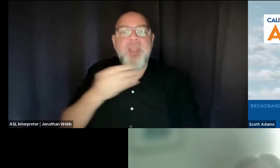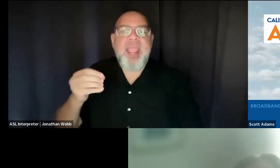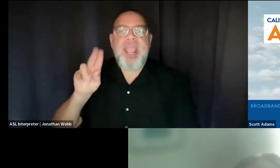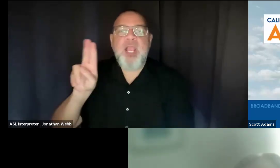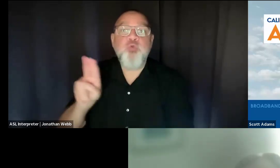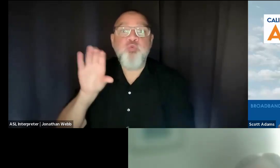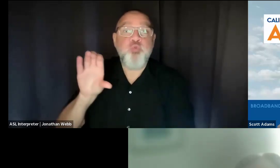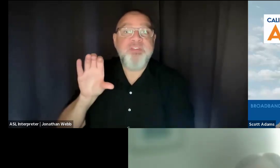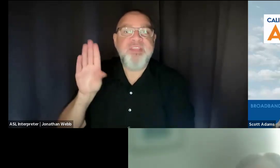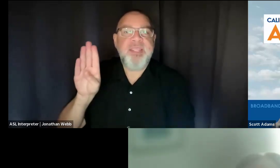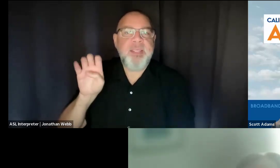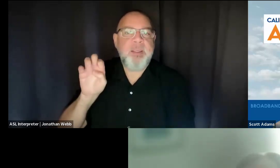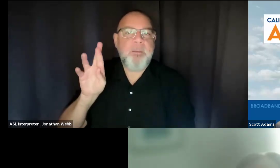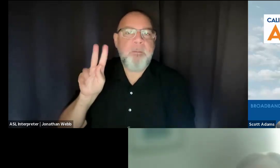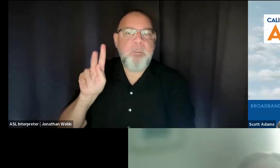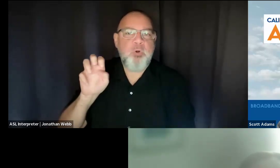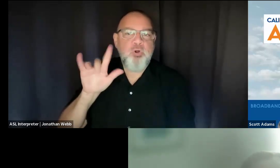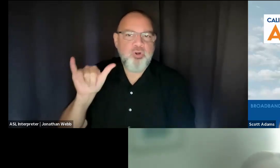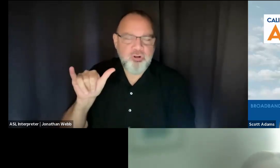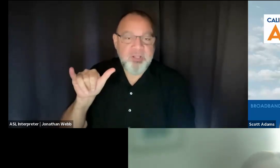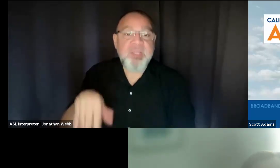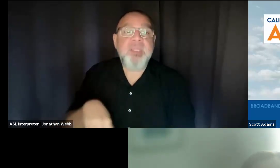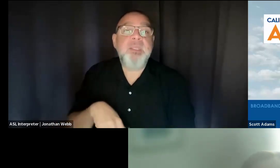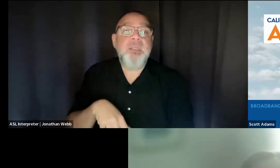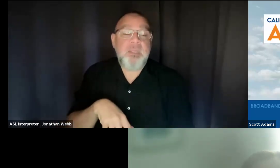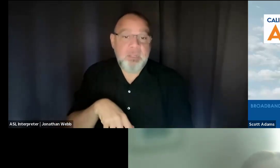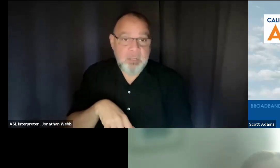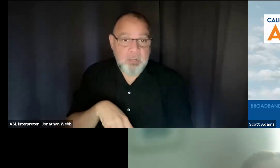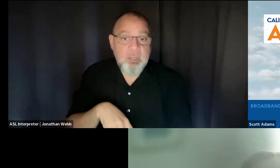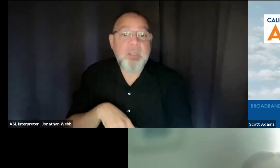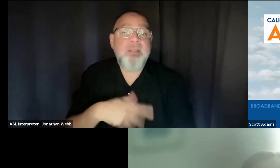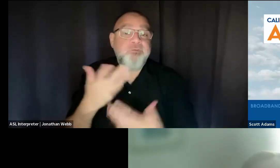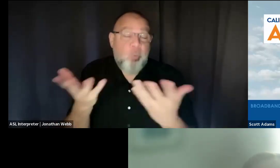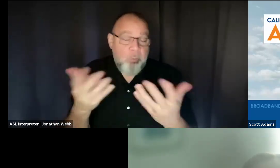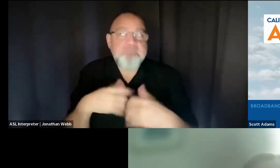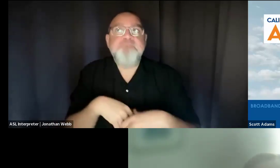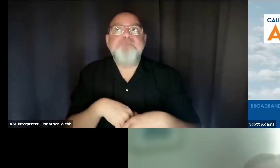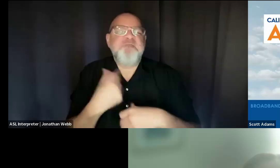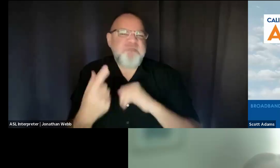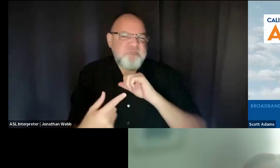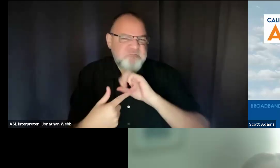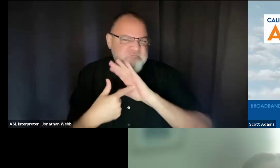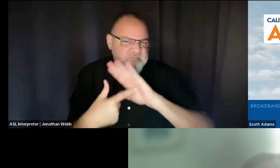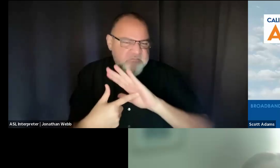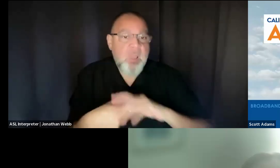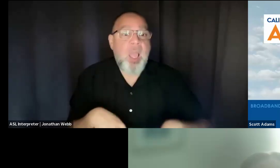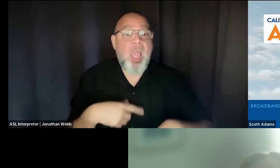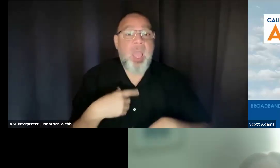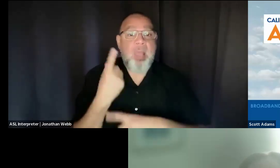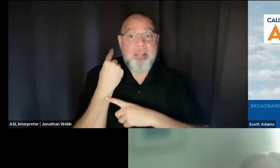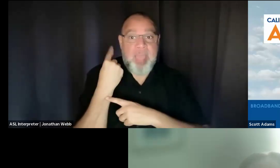know, uh, we are, one is last summer, we brought in four